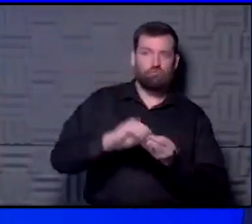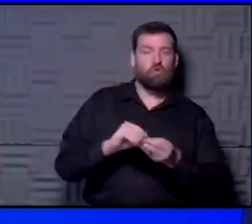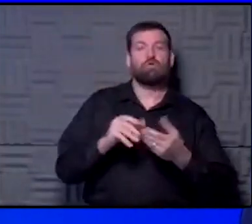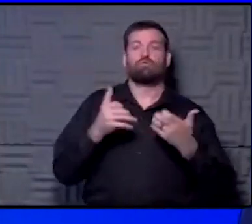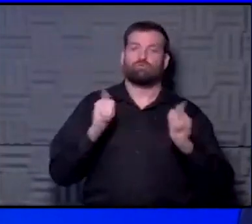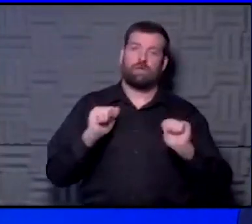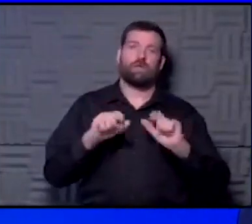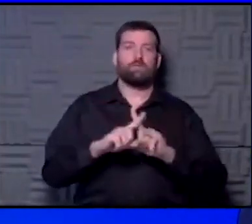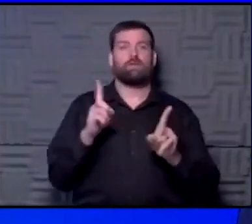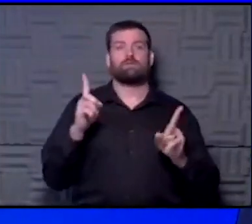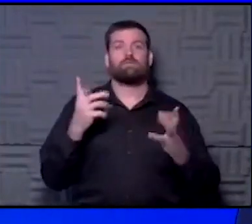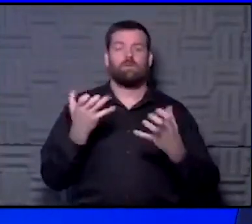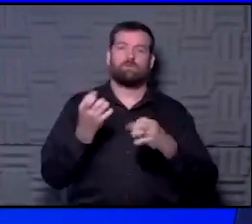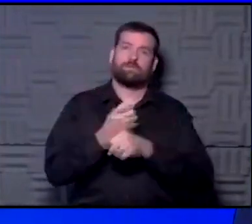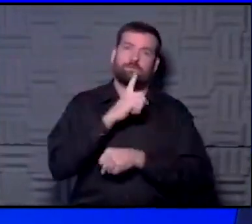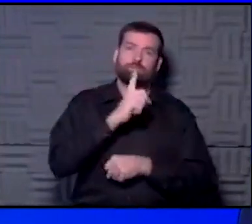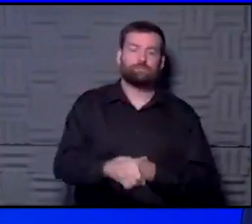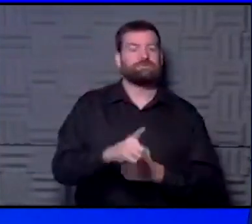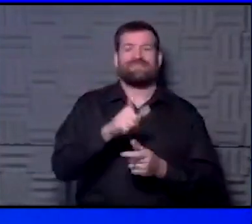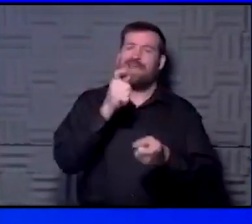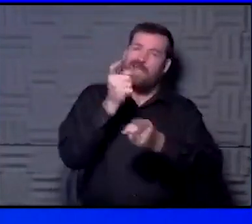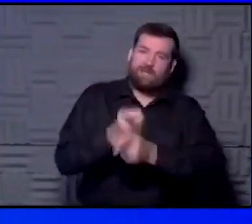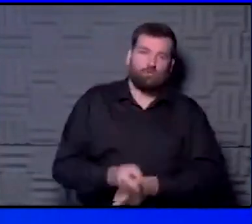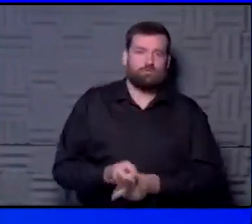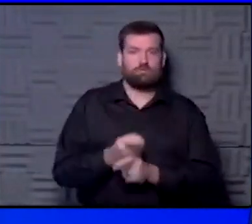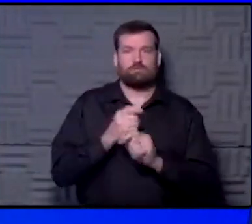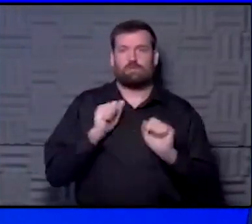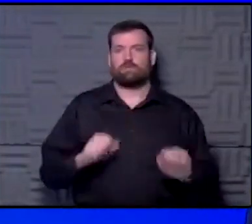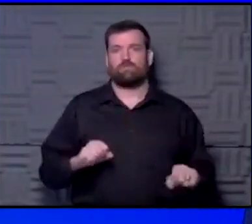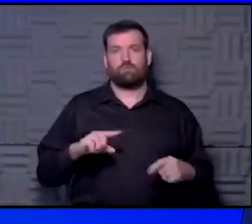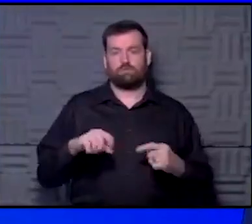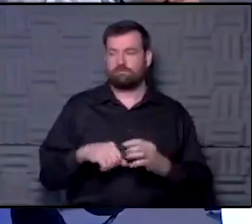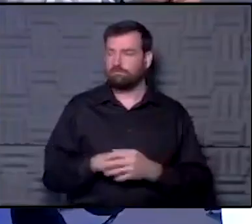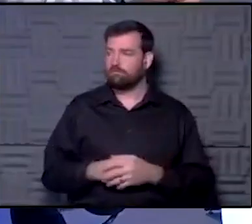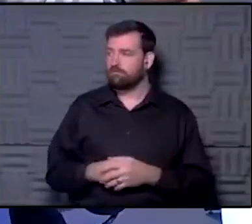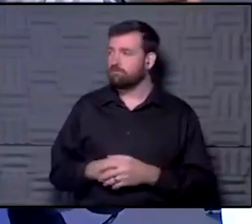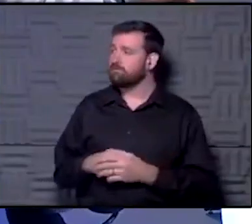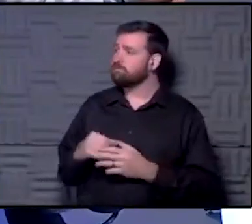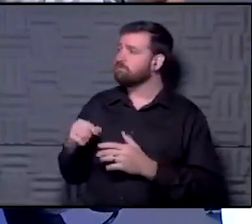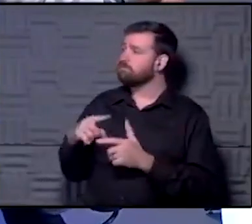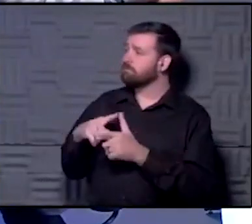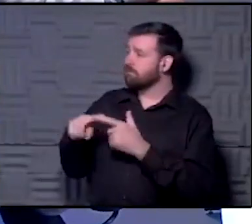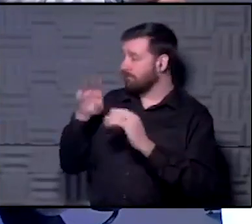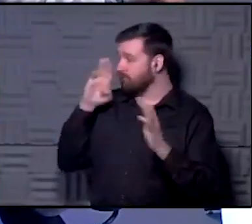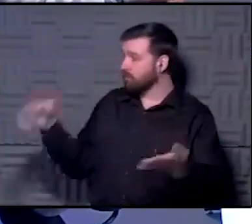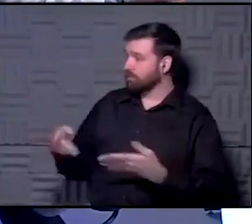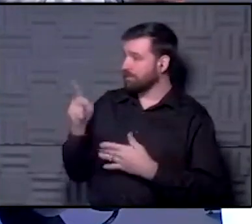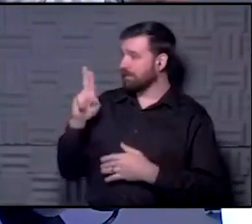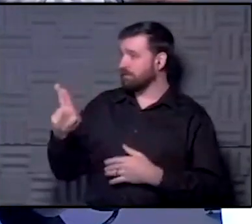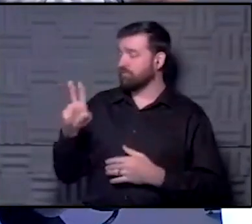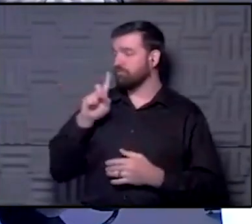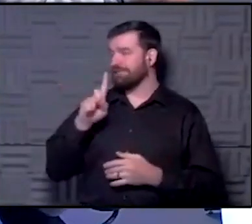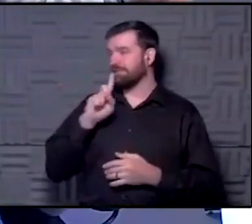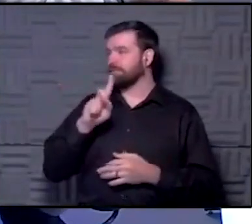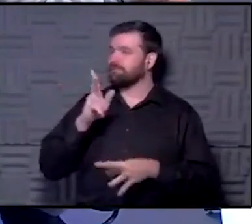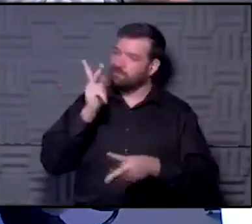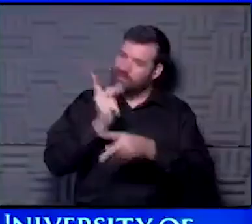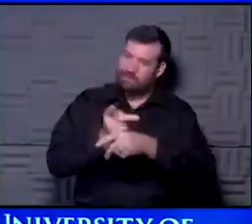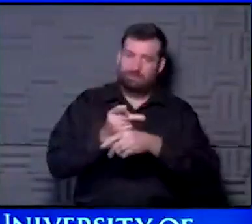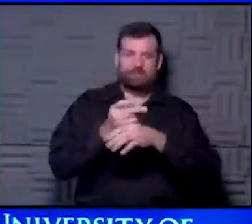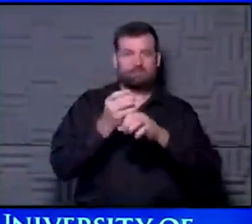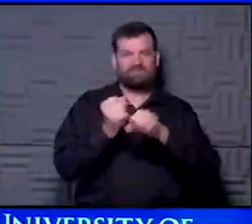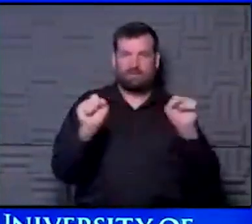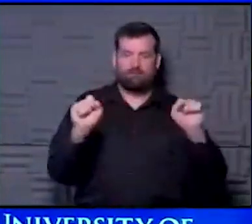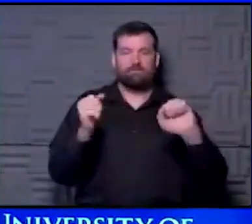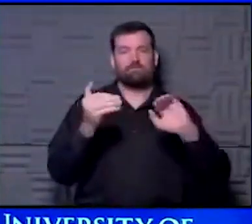get it, but they want to make it sure that it's as accurate as possible when they do release it. So. And the focus of KU, I'm telling you, it's really on keeping the kids Yeah, safe and